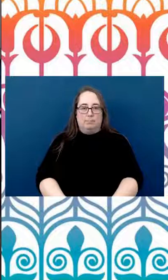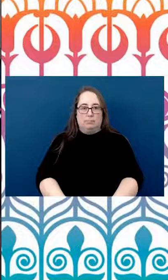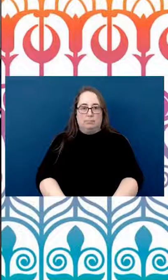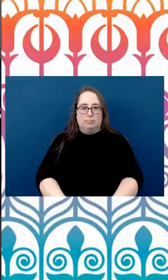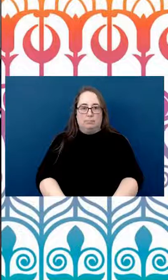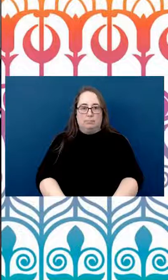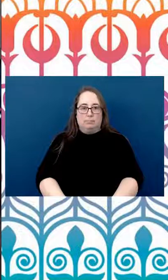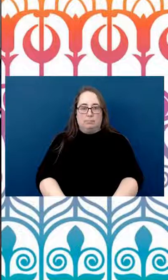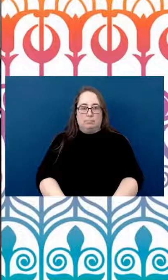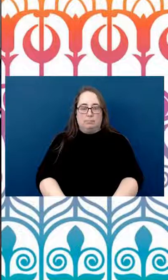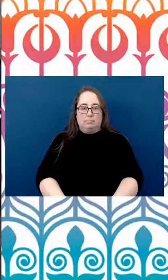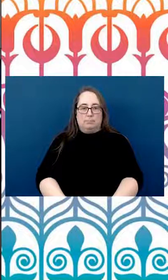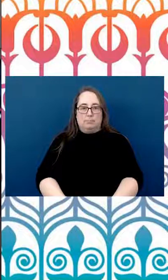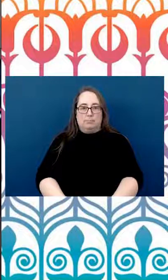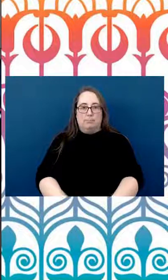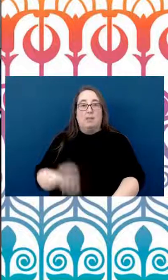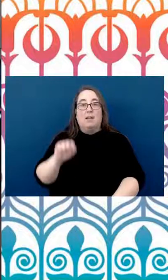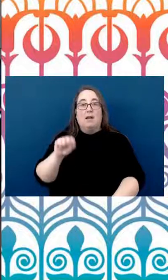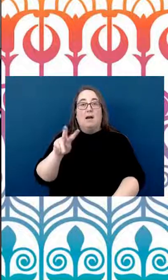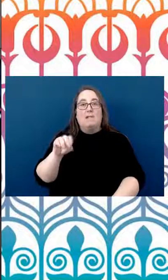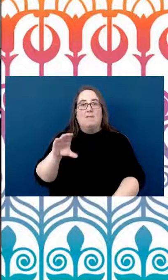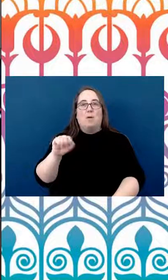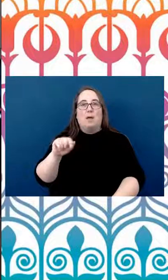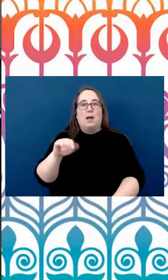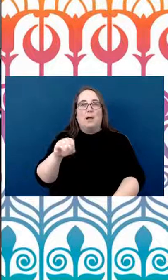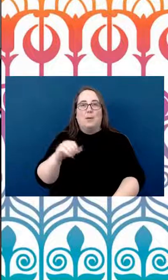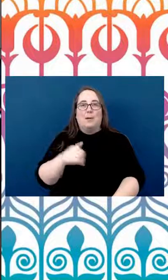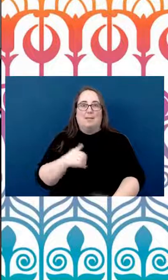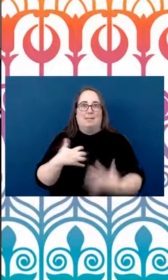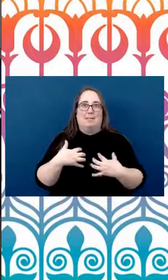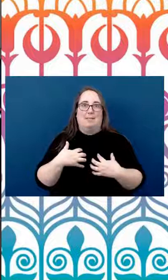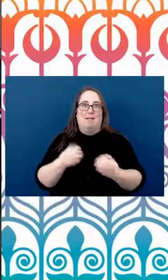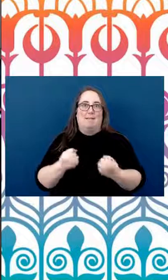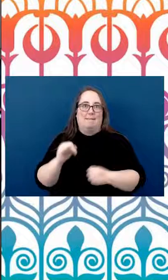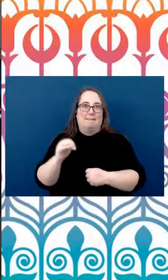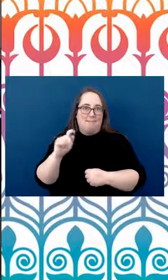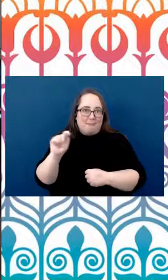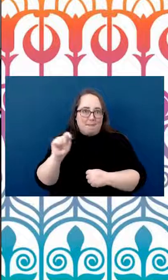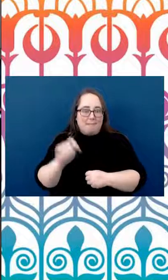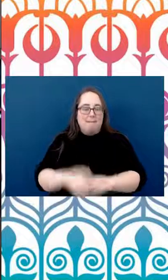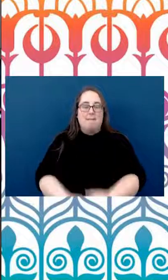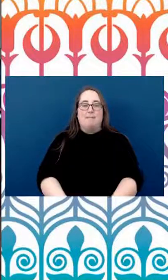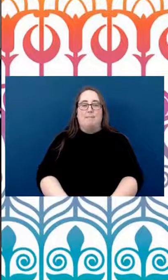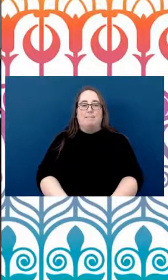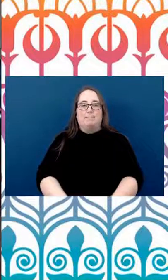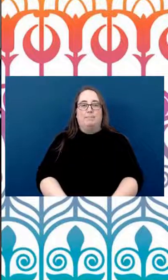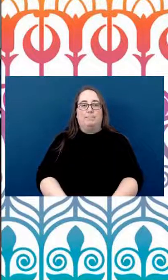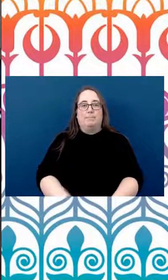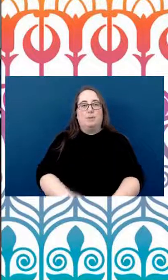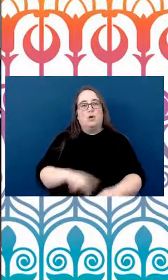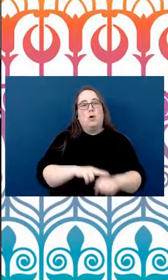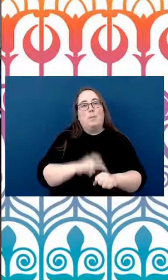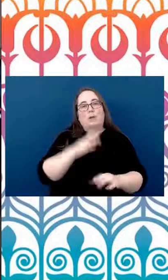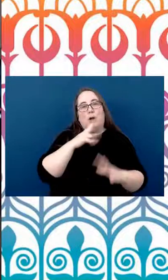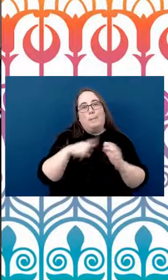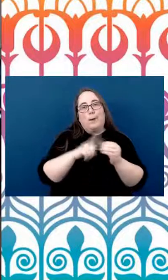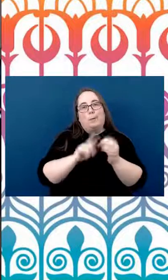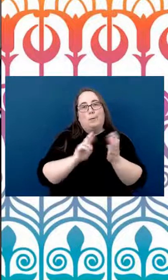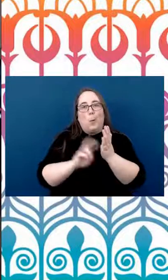So avocado has really healthy fats for you. Remember we talked about normally when we have toast, we put